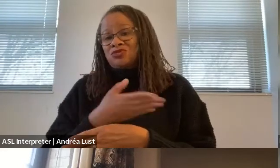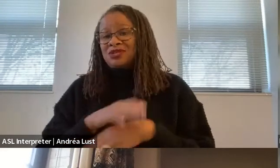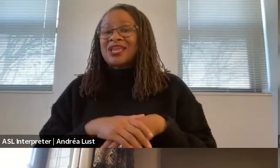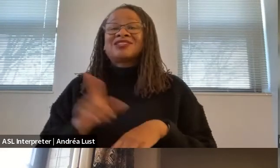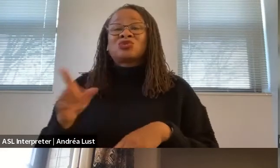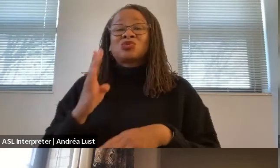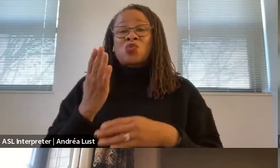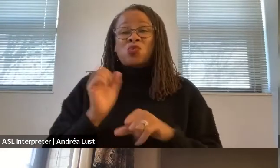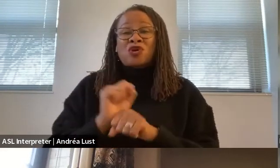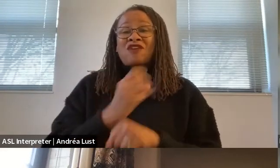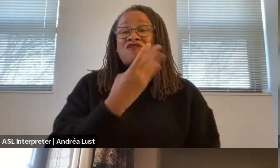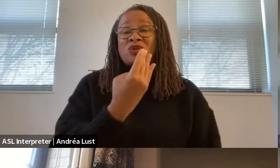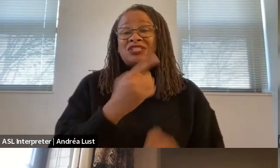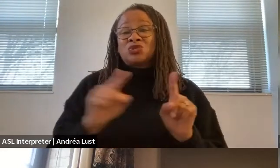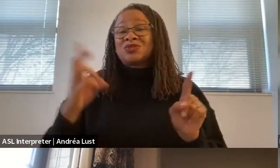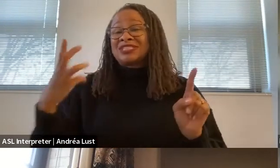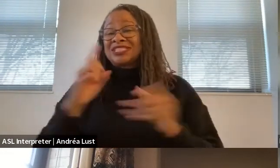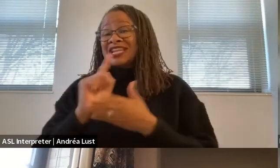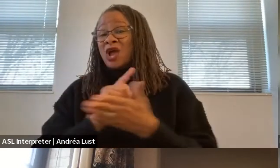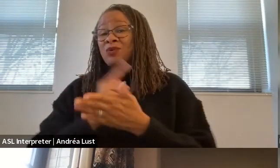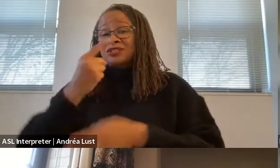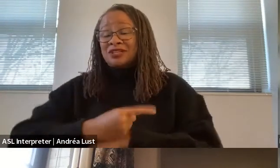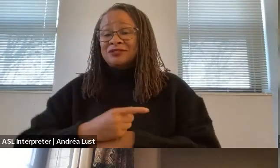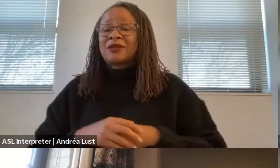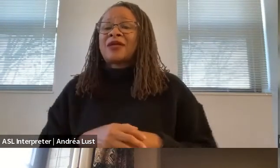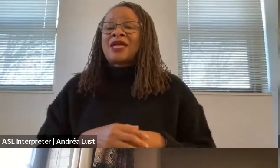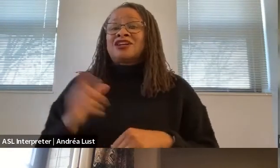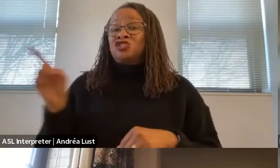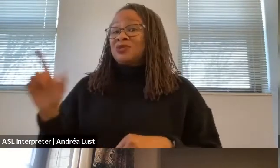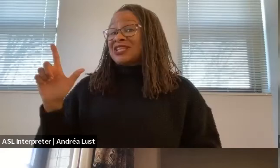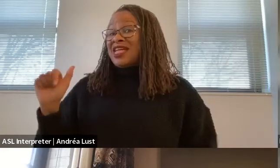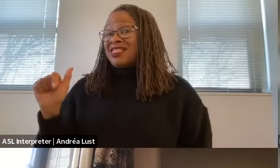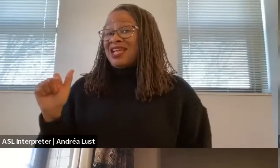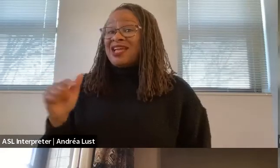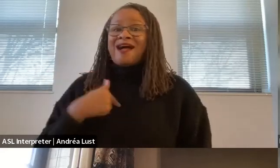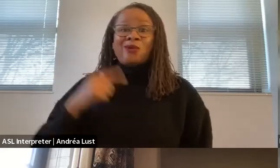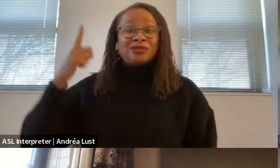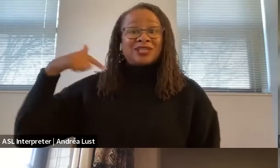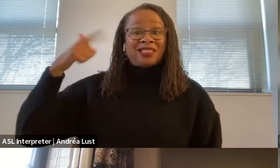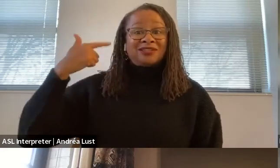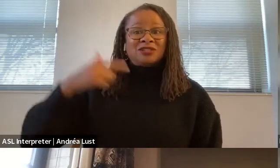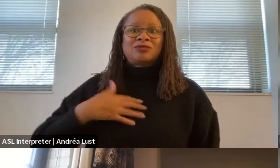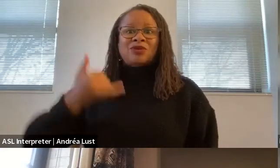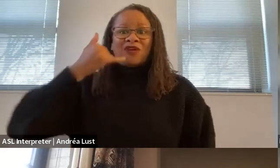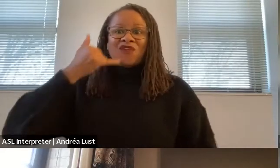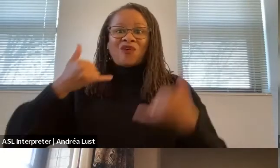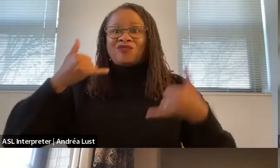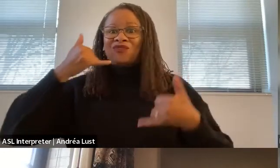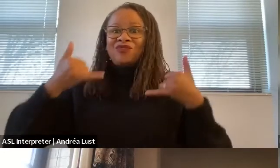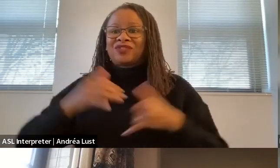days. And she was in LA, I was in London. I would have her on the phone. We just keep each